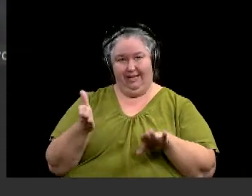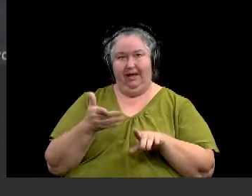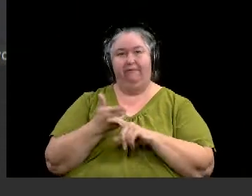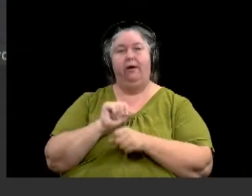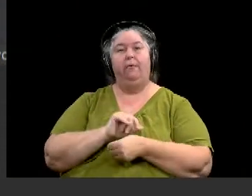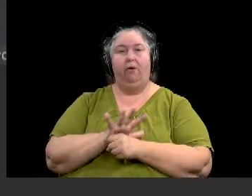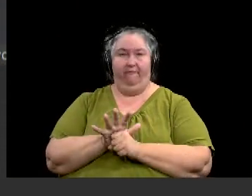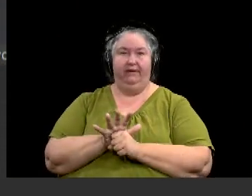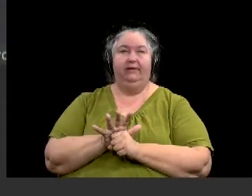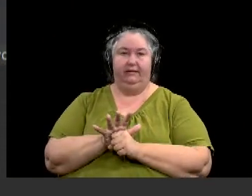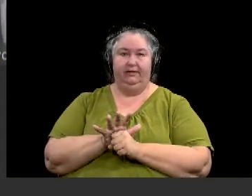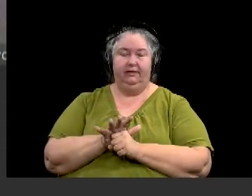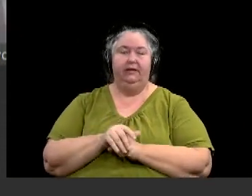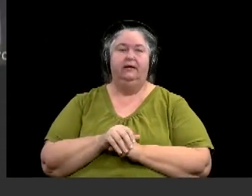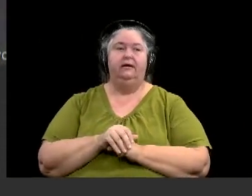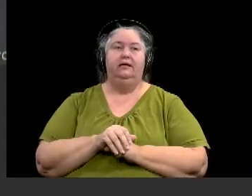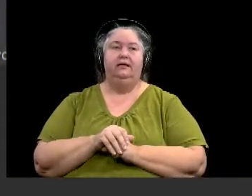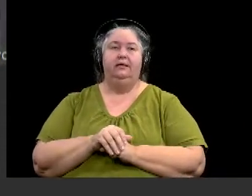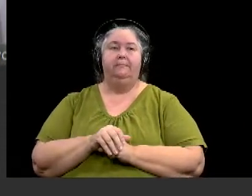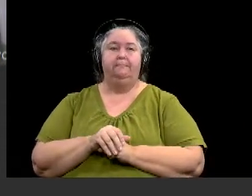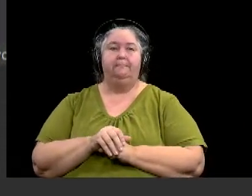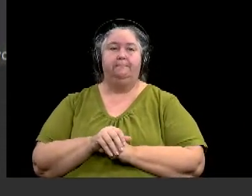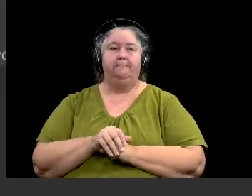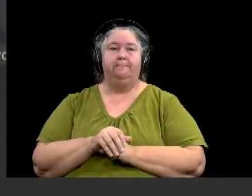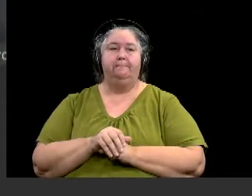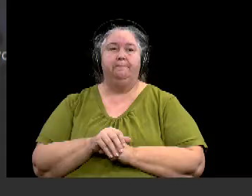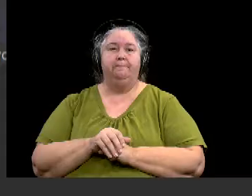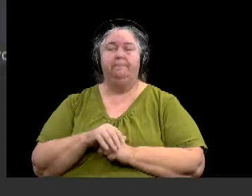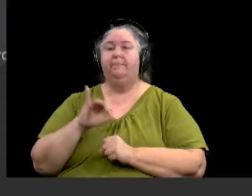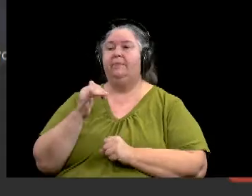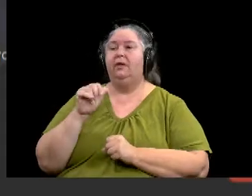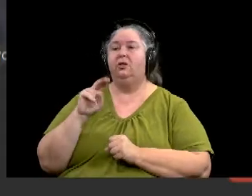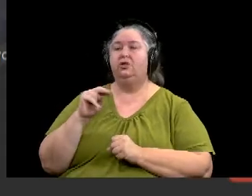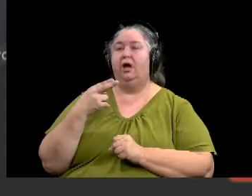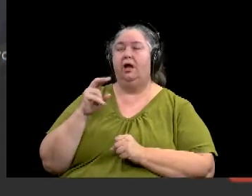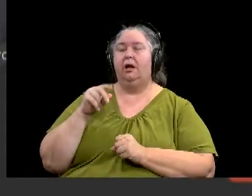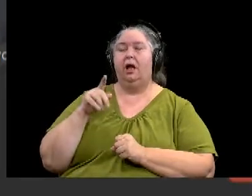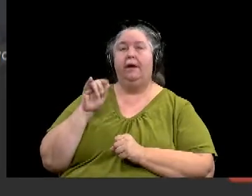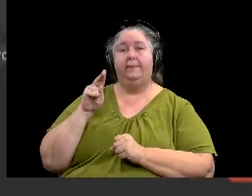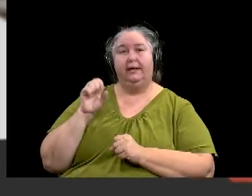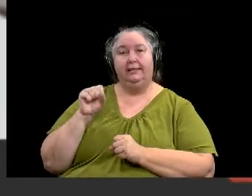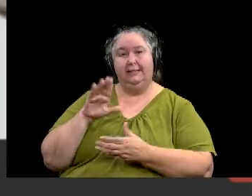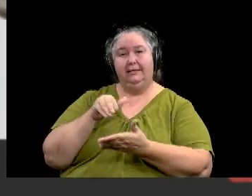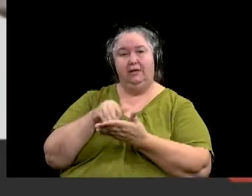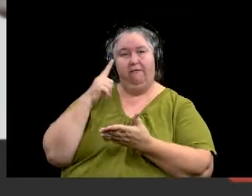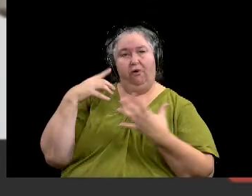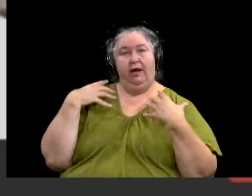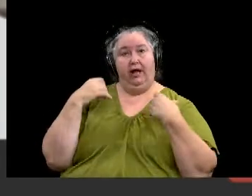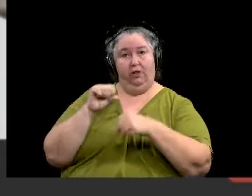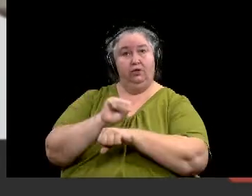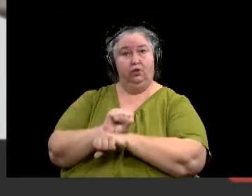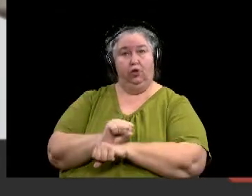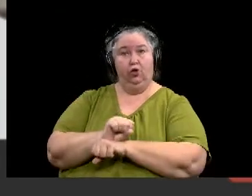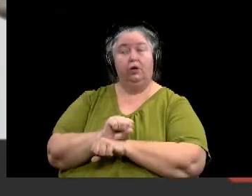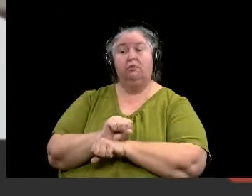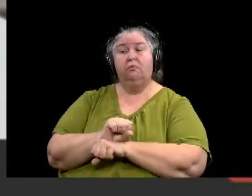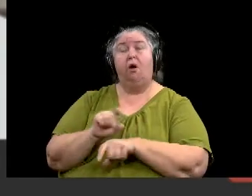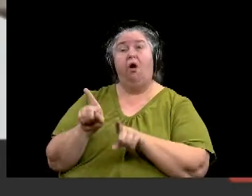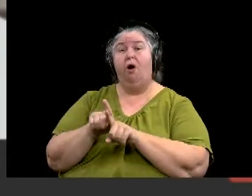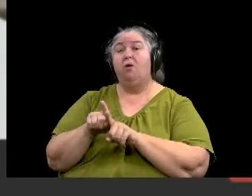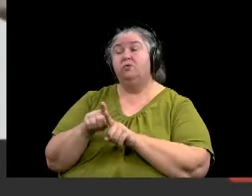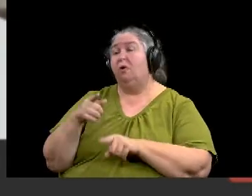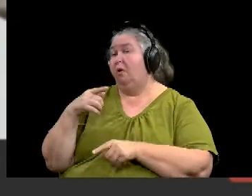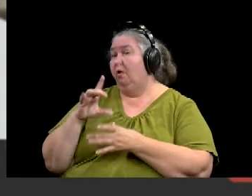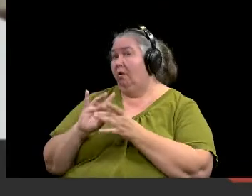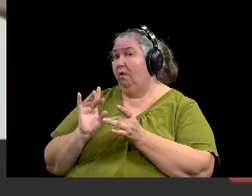The Johns Hopkins Center for Health Security also points out that although it appears that